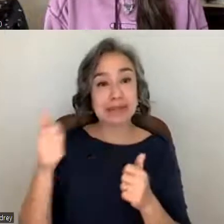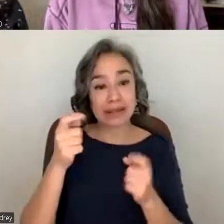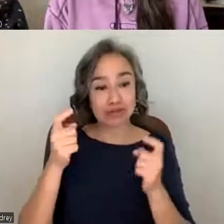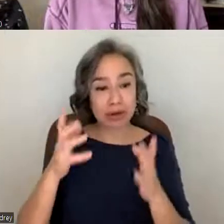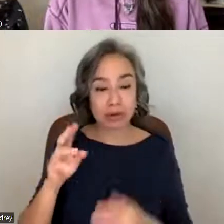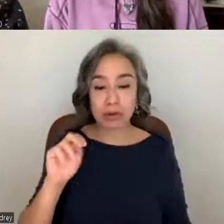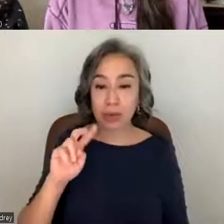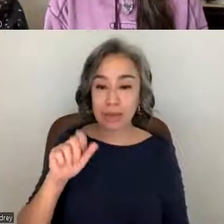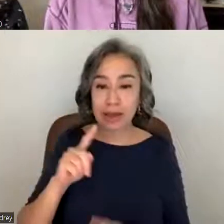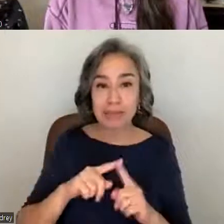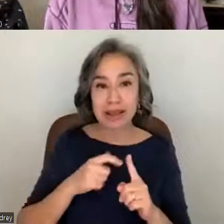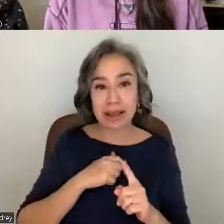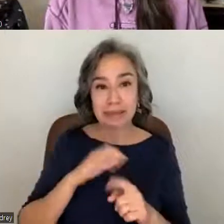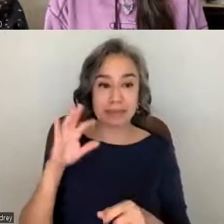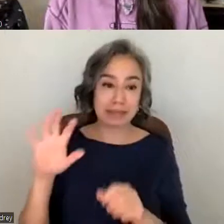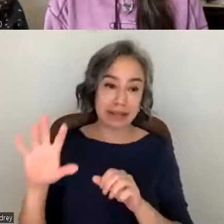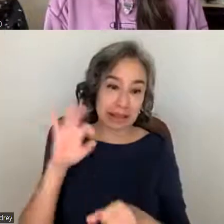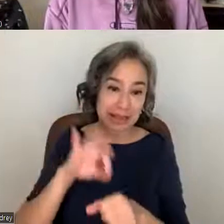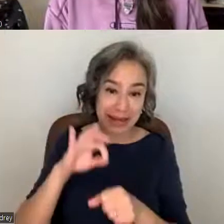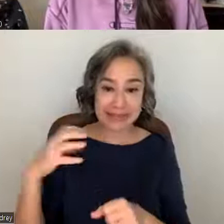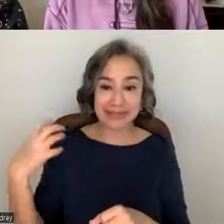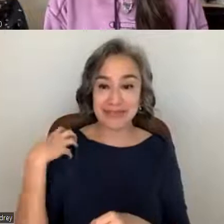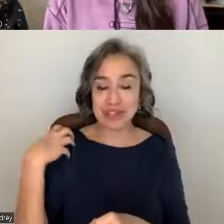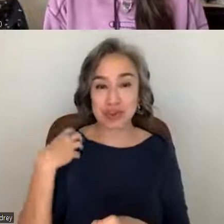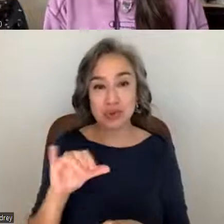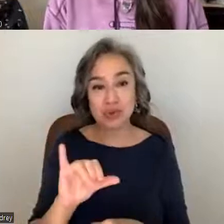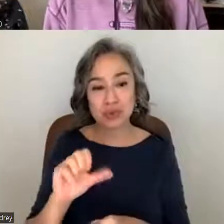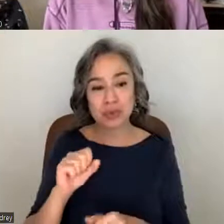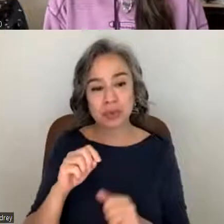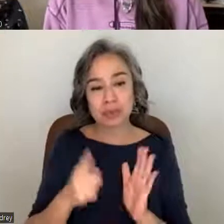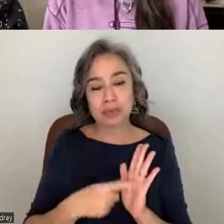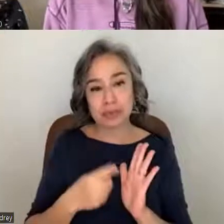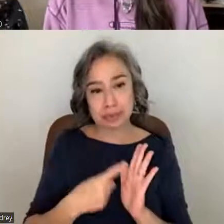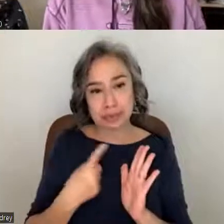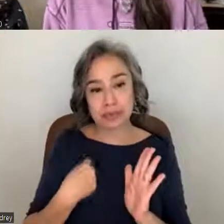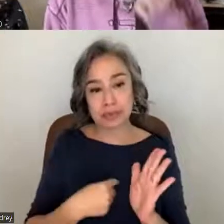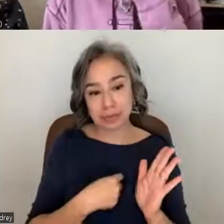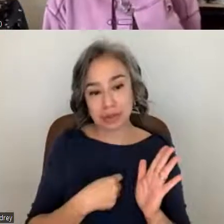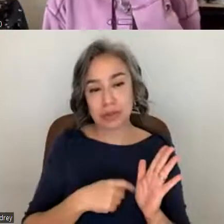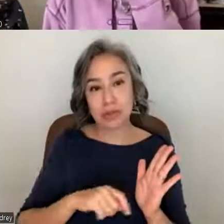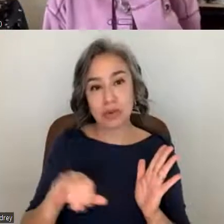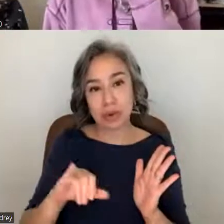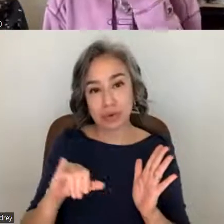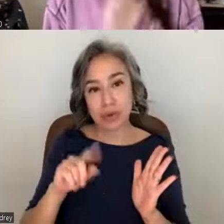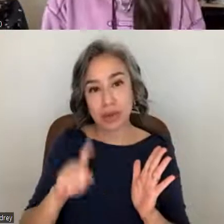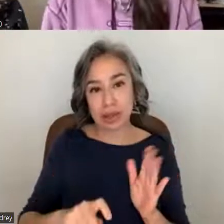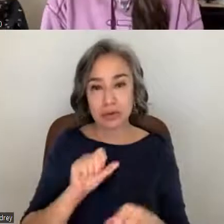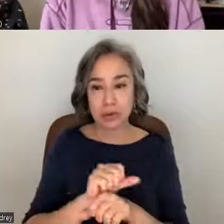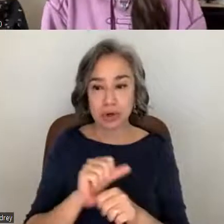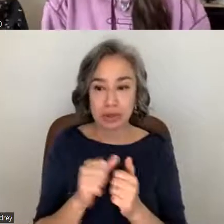I'm also an elected official. And so we have at times had to also work with some